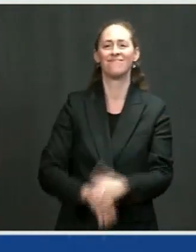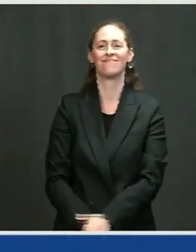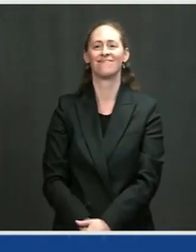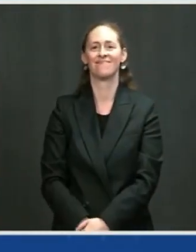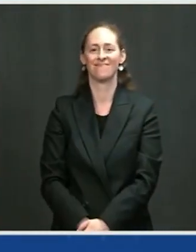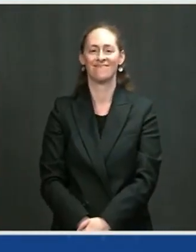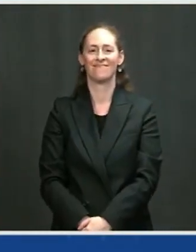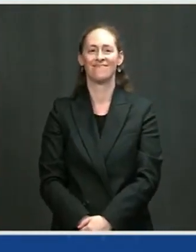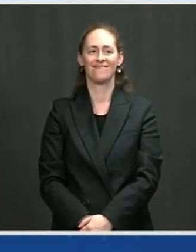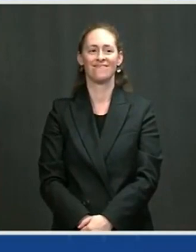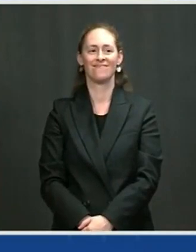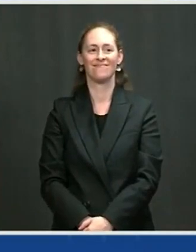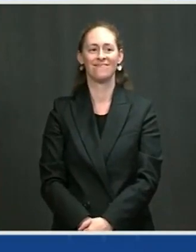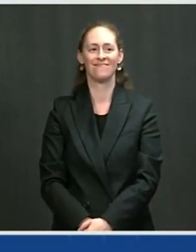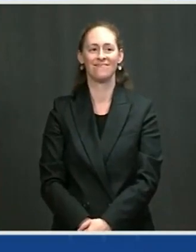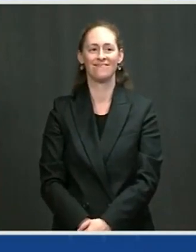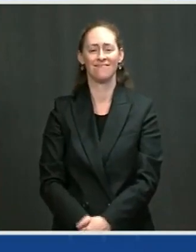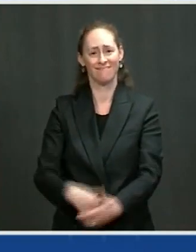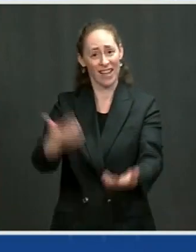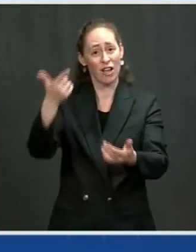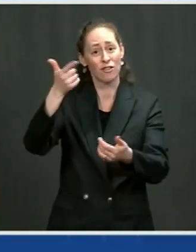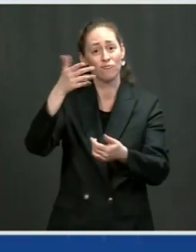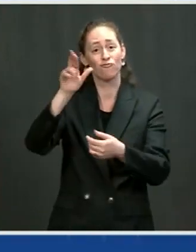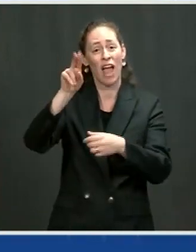All of you, including the grandkids.